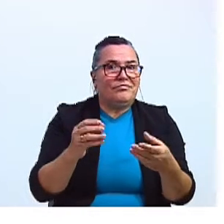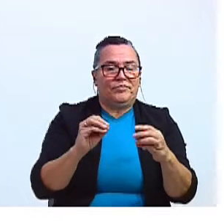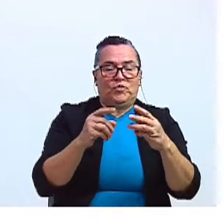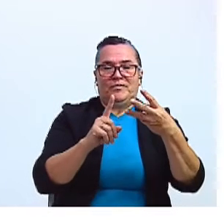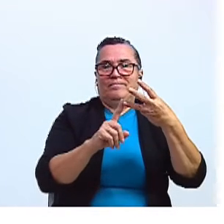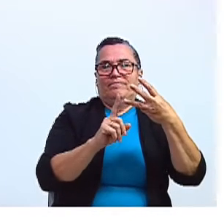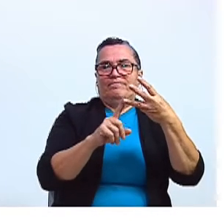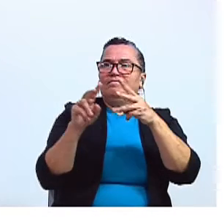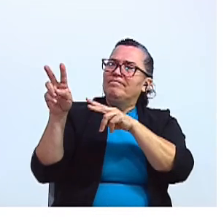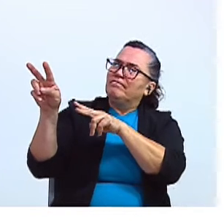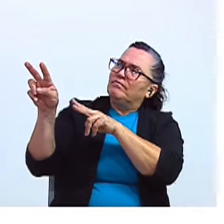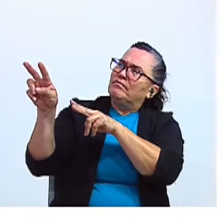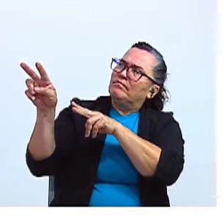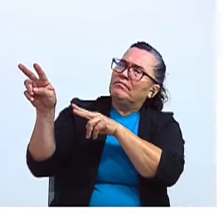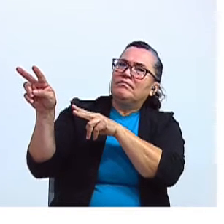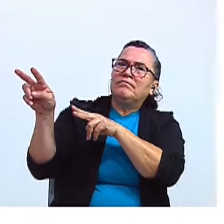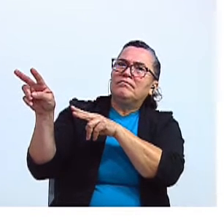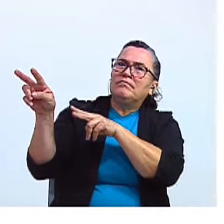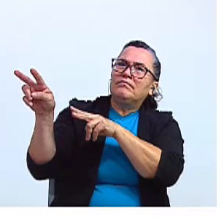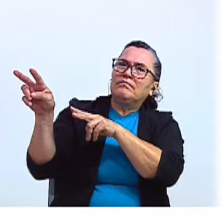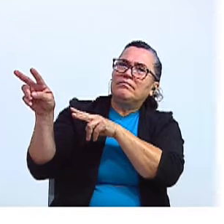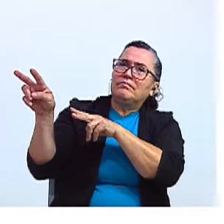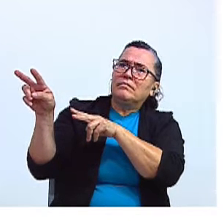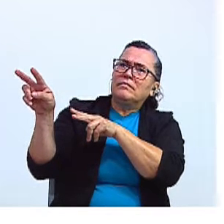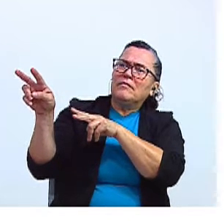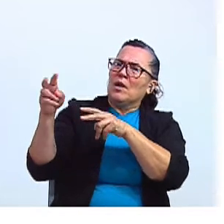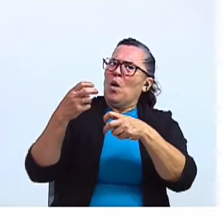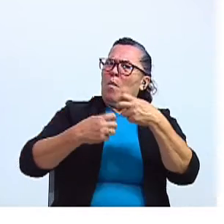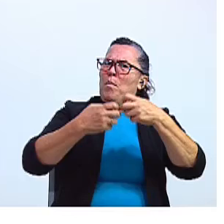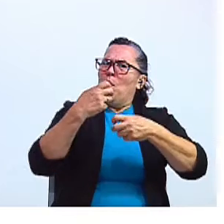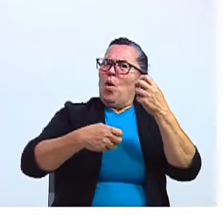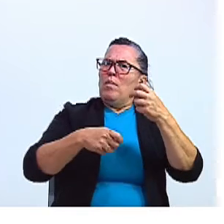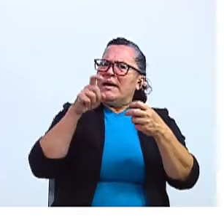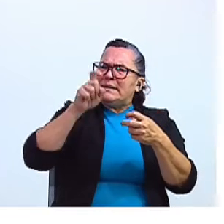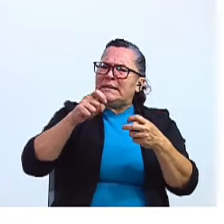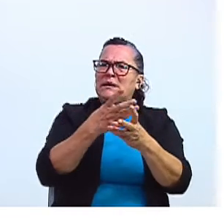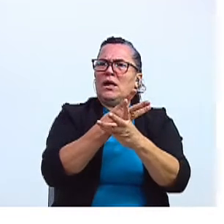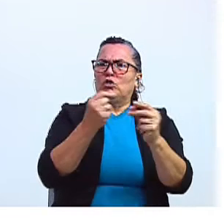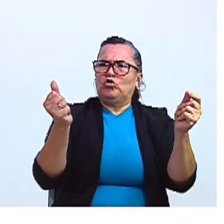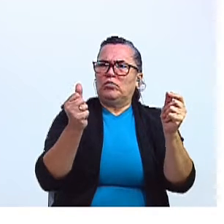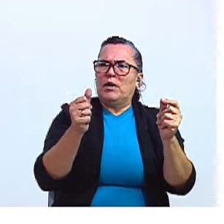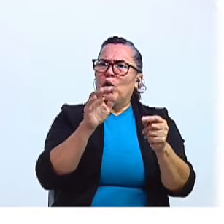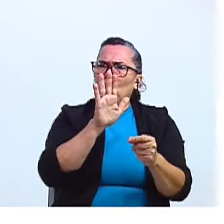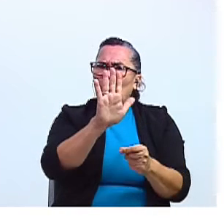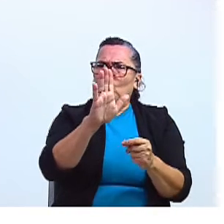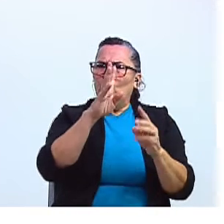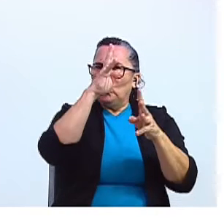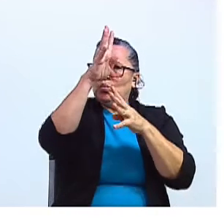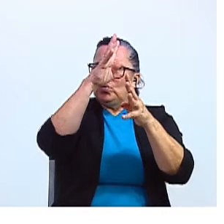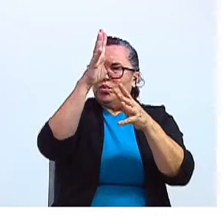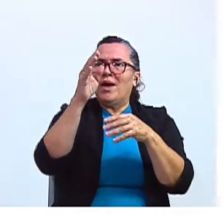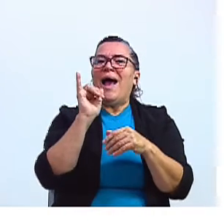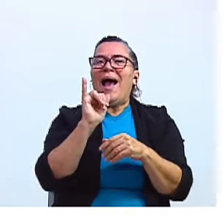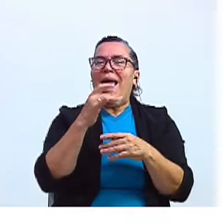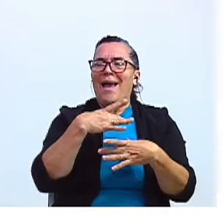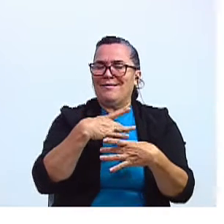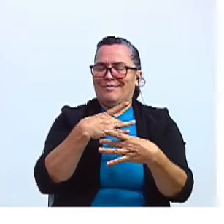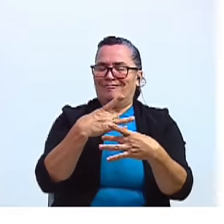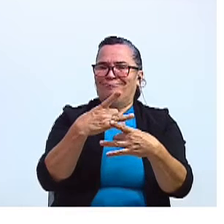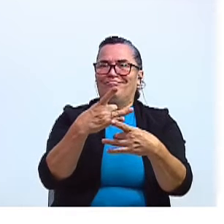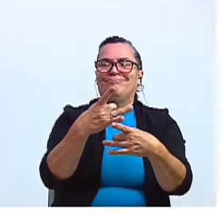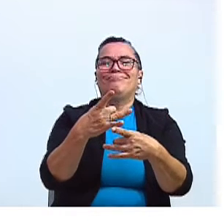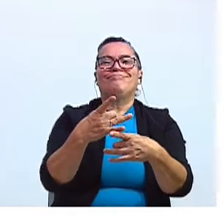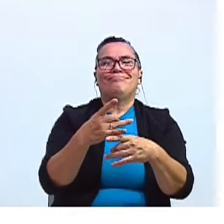3, what is the problem you hope to solve with your invention? Interesting